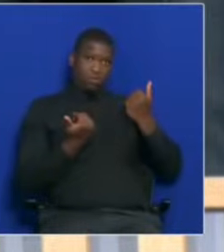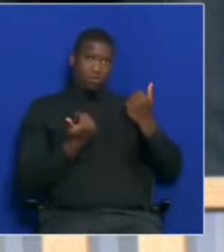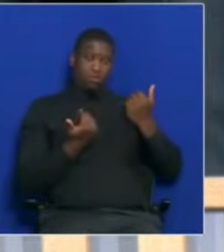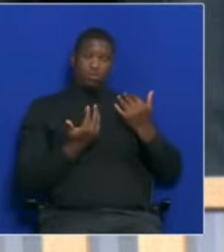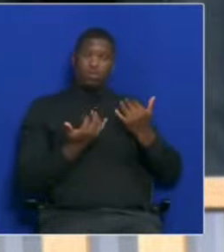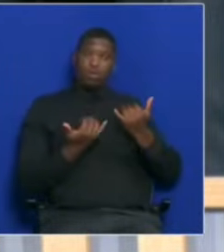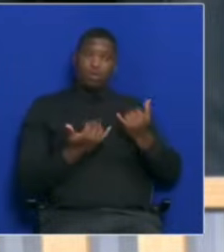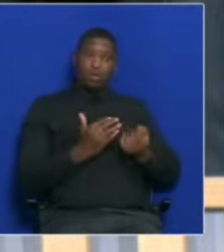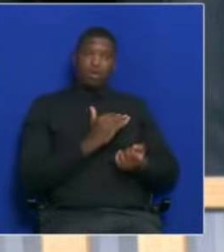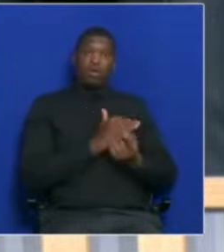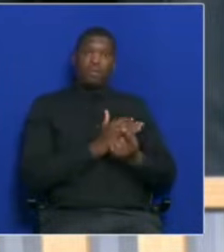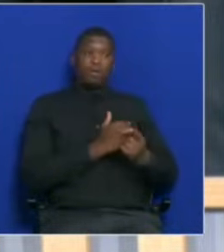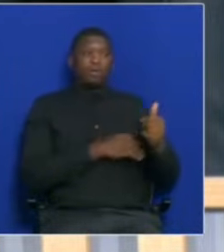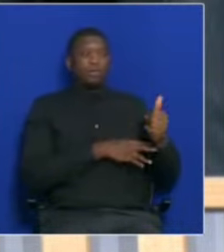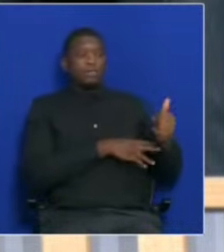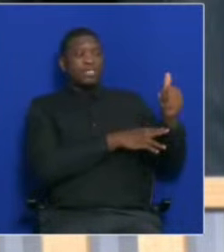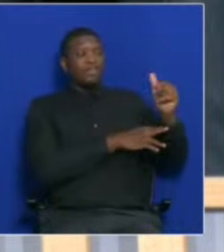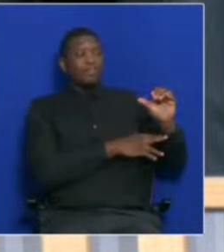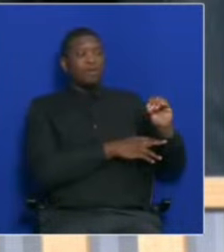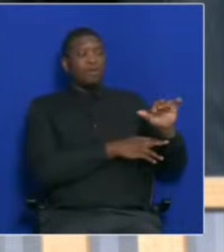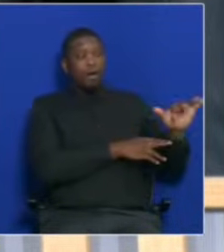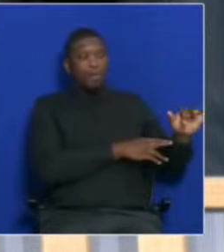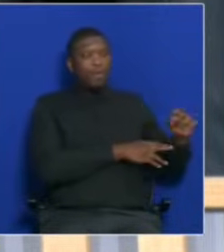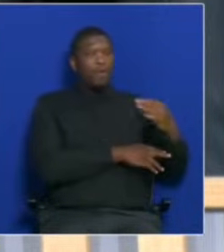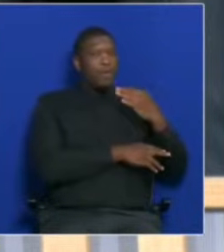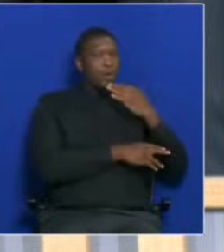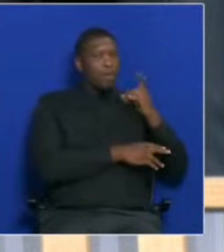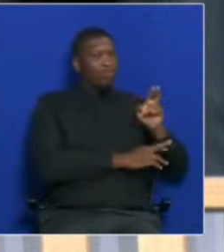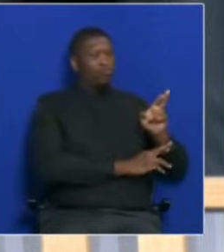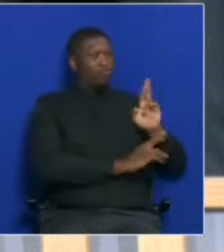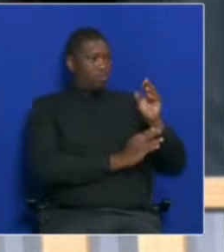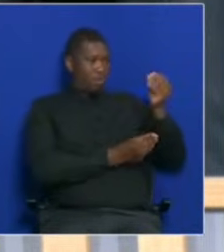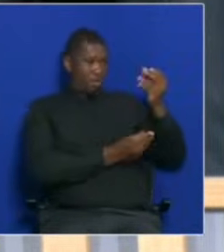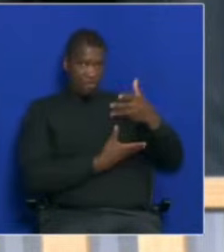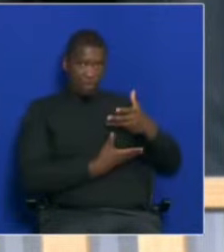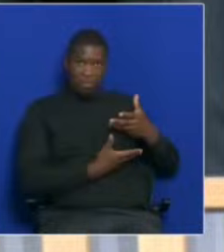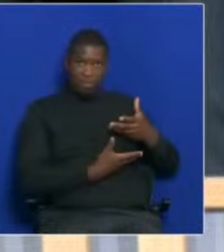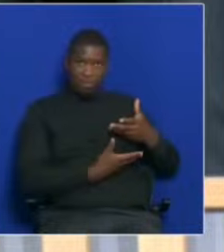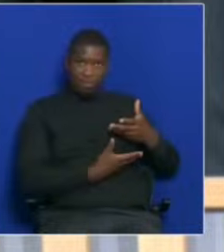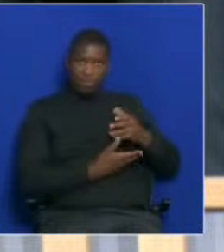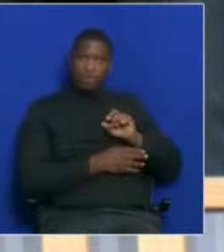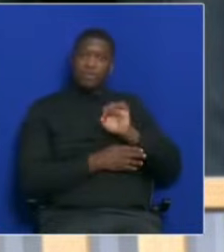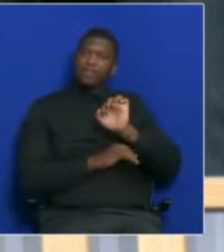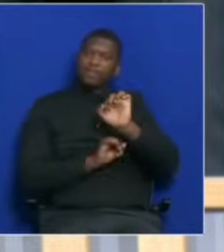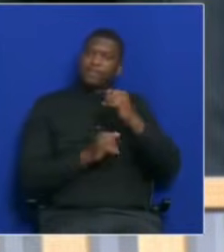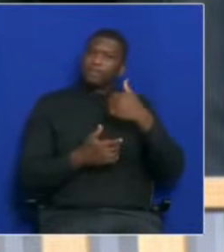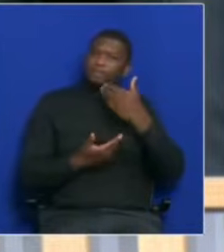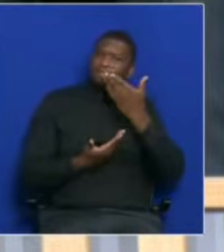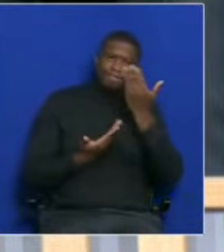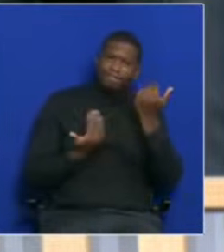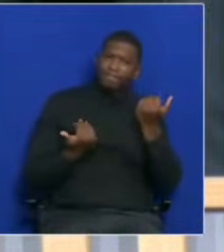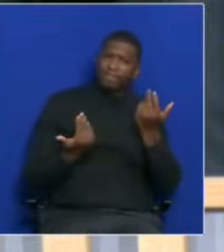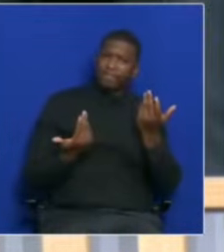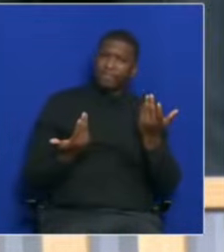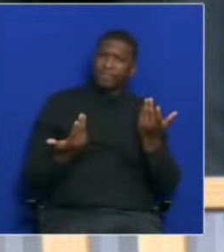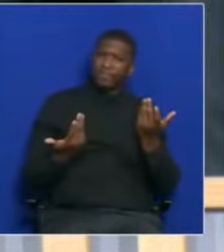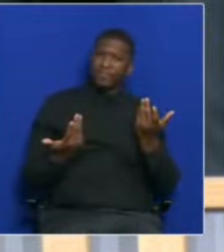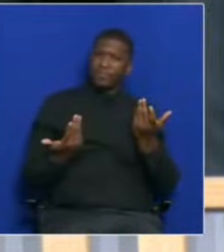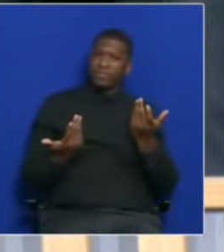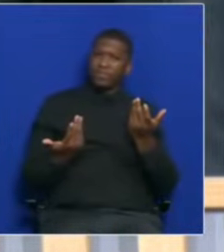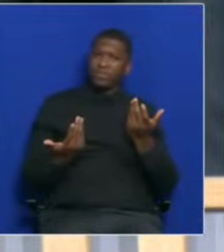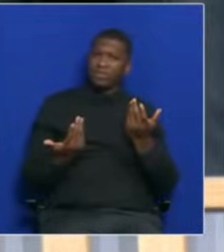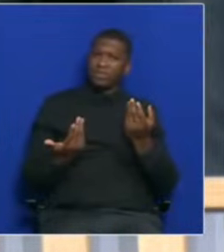Perumal reports to you at this point. So if you didn't know, it doesn't make sense. It